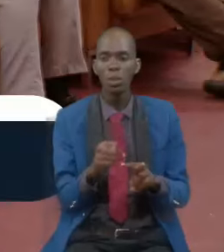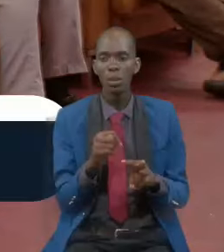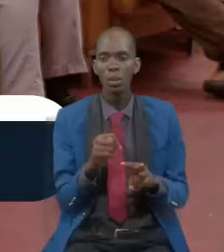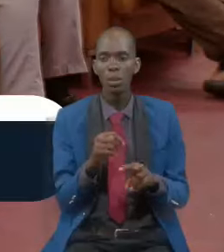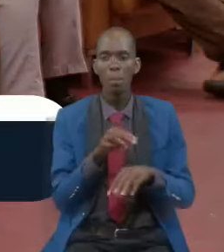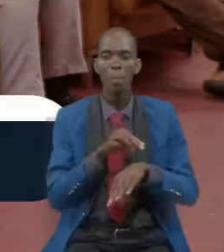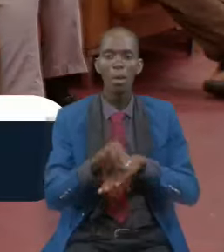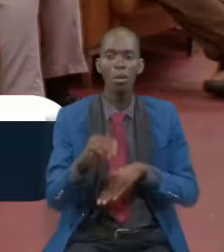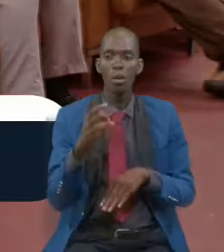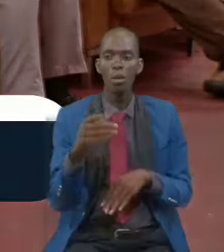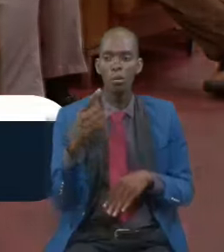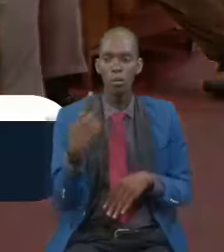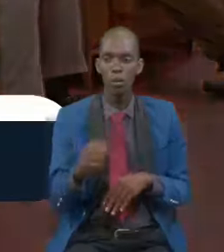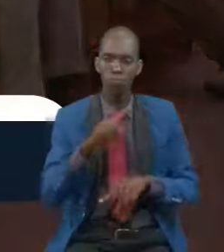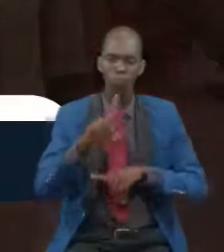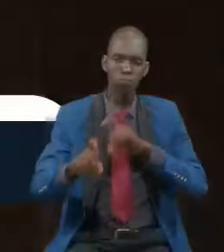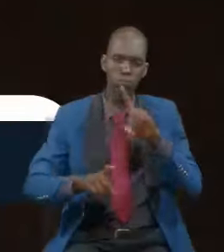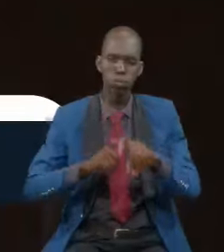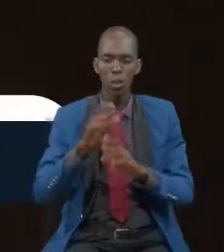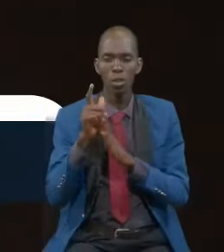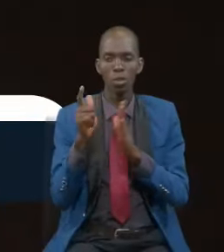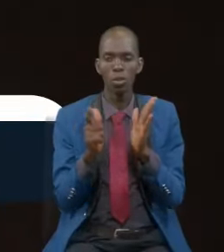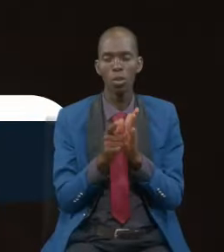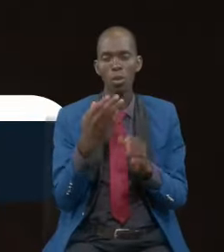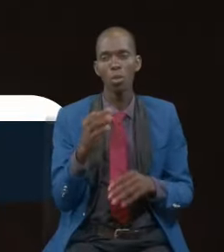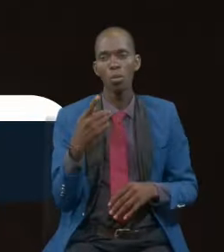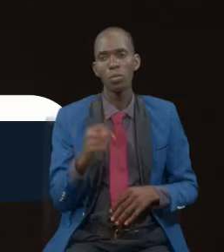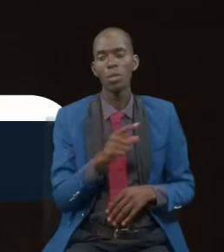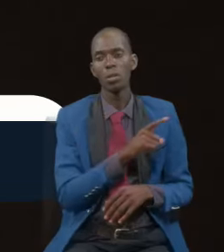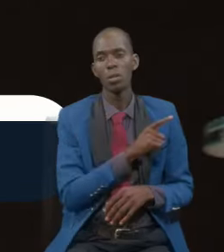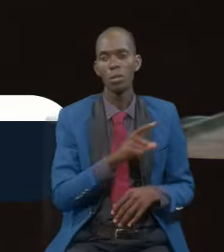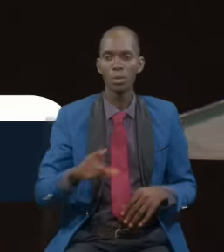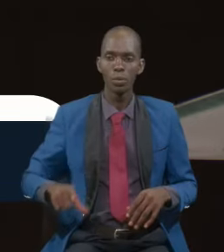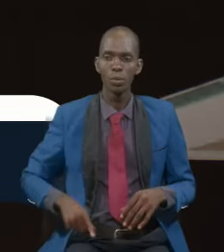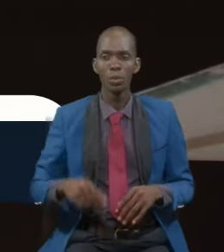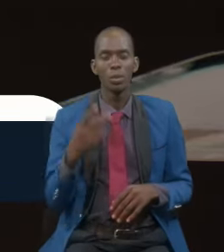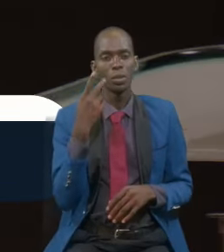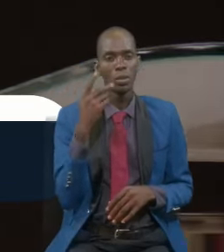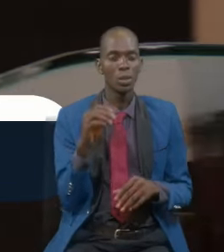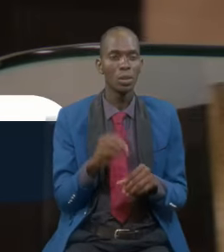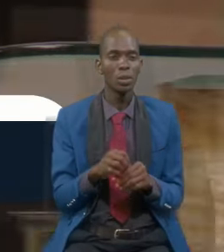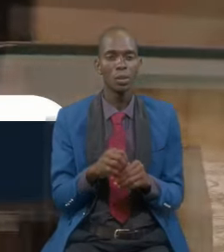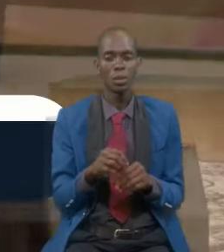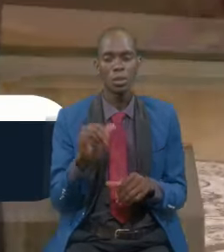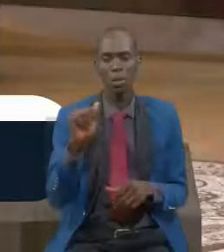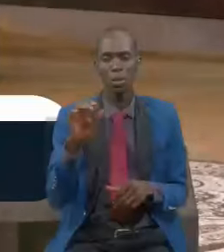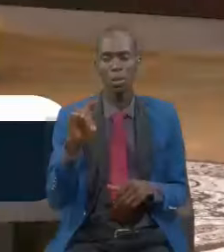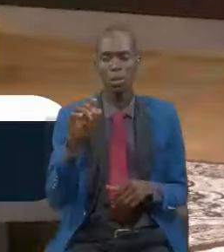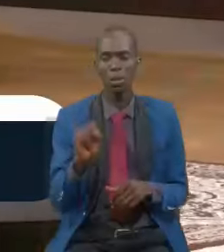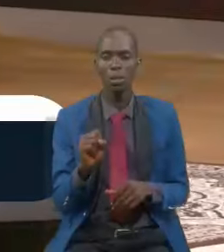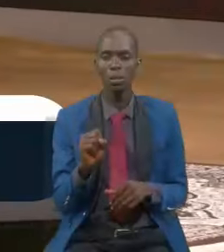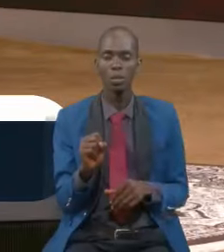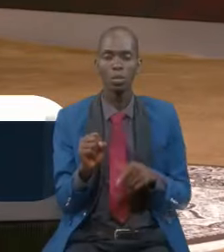probing law of the Lord. We're looking at Acts chapter 24, reading from